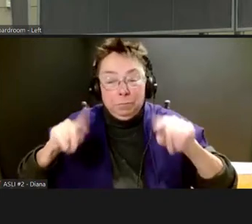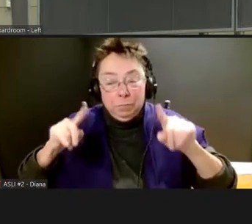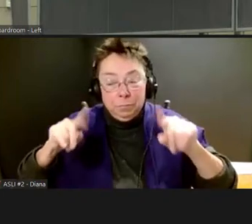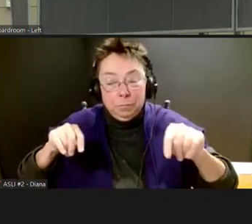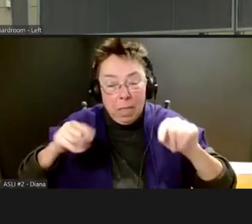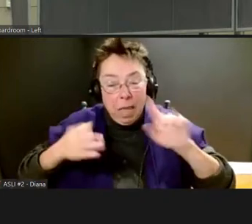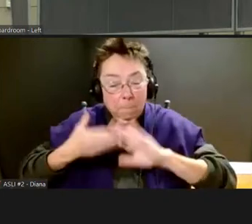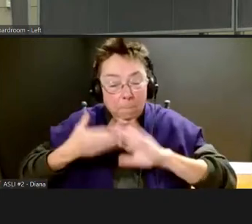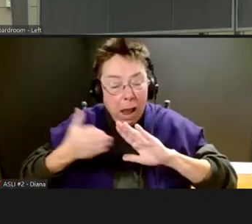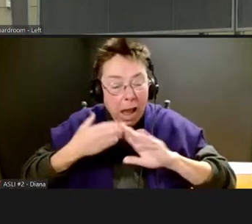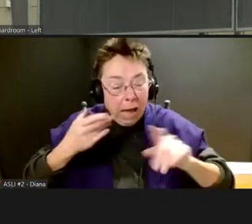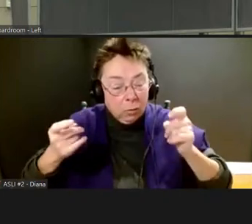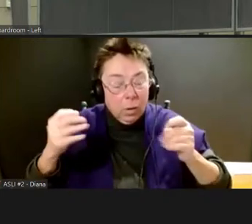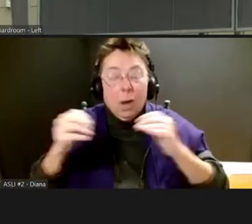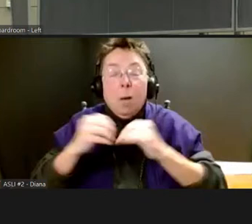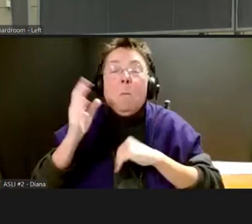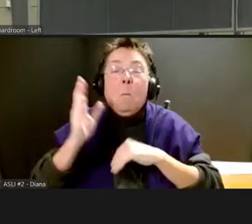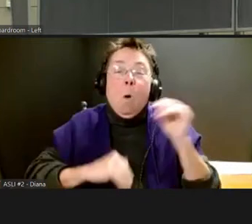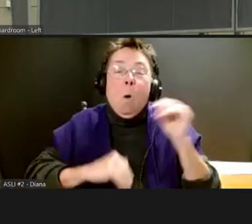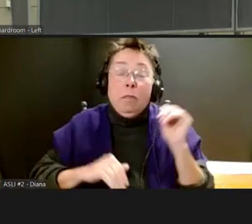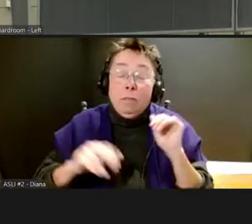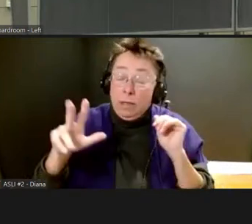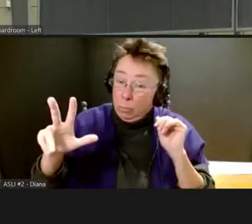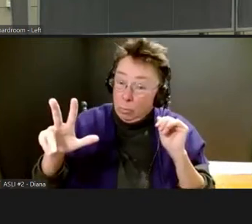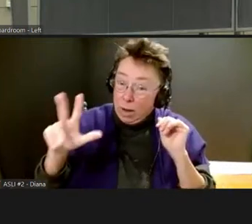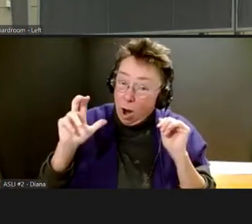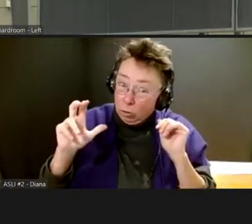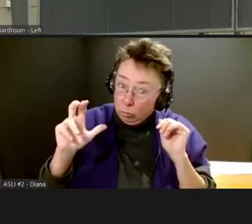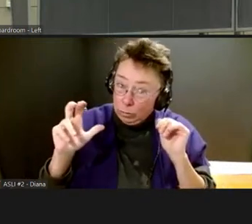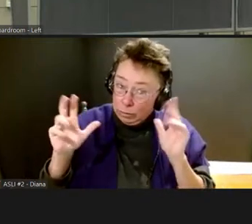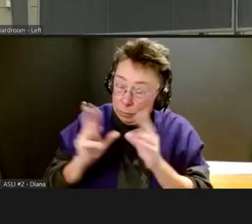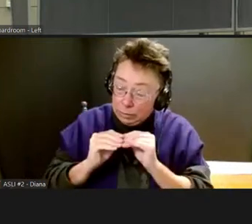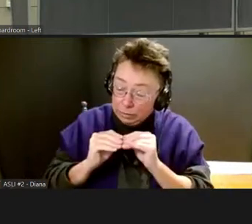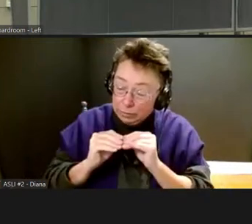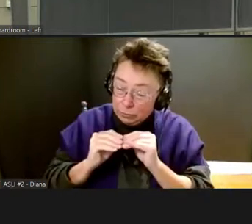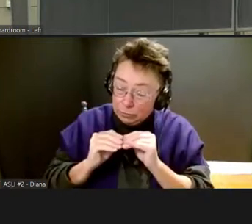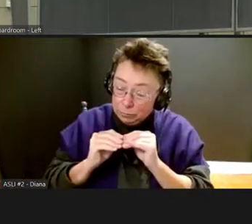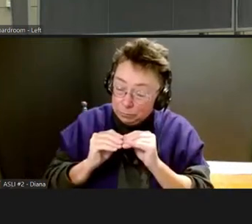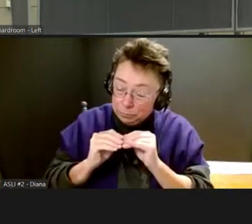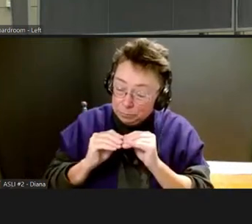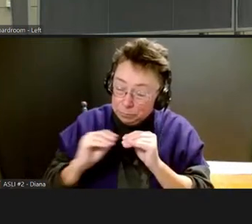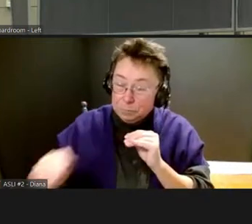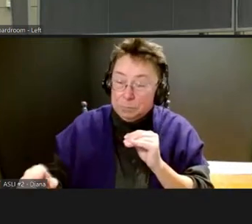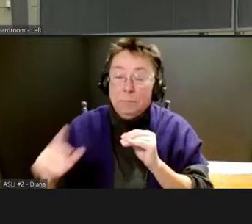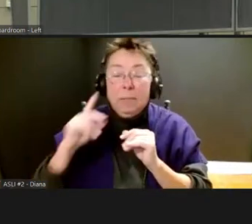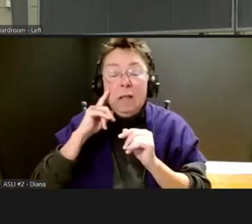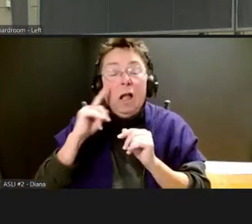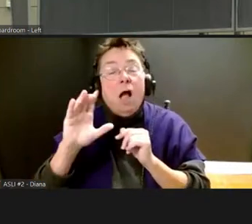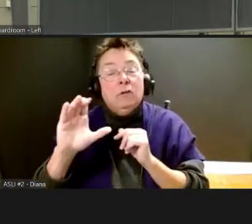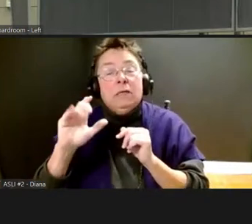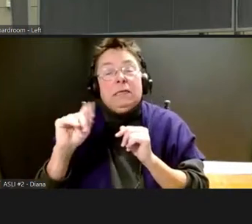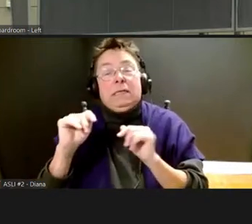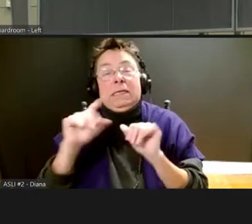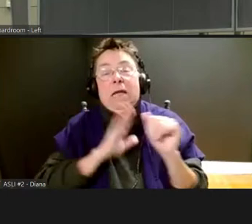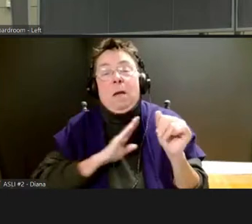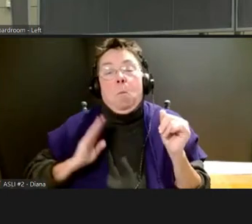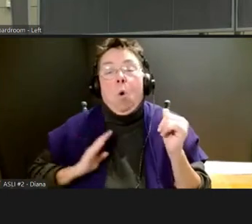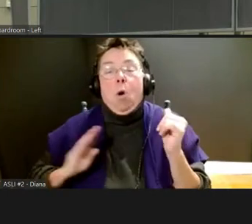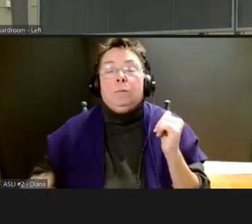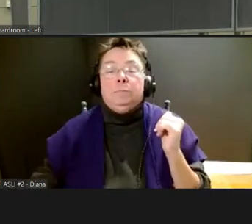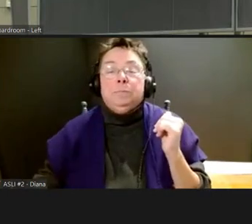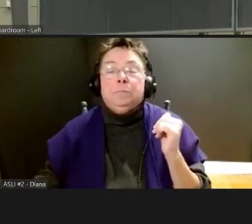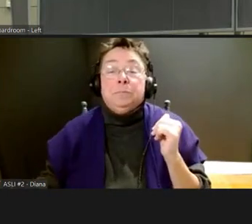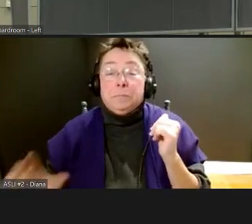moderated over 300 meetings of the Chicago Transit Board and